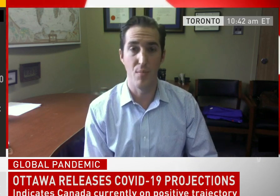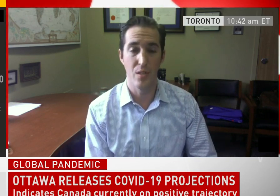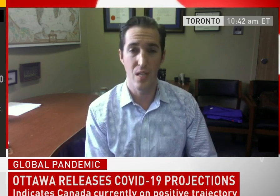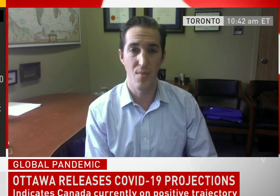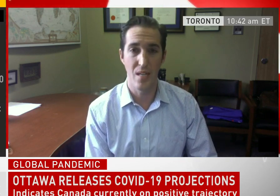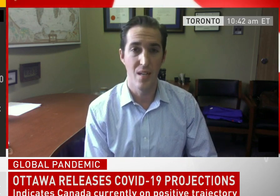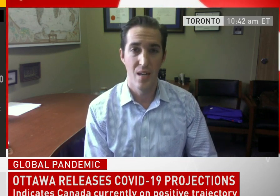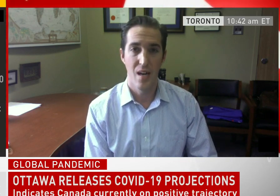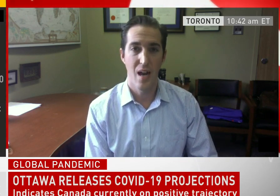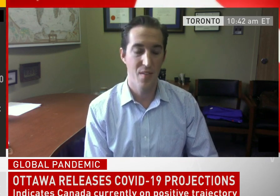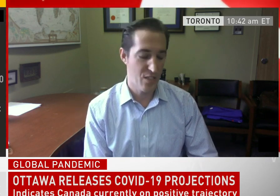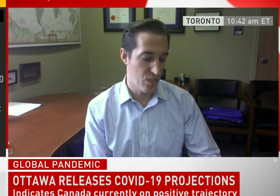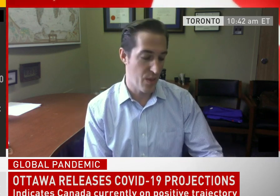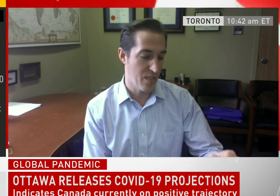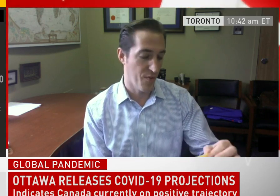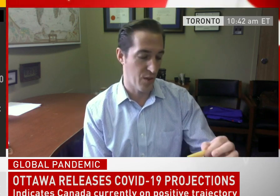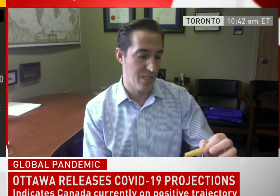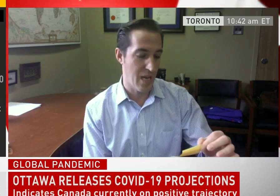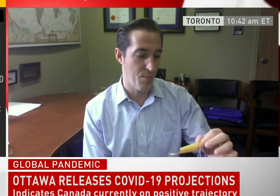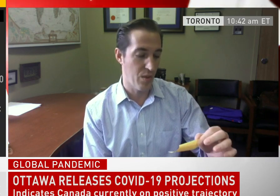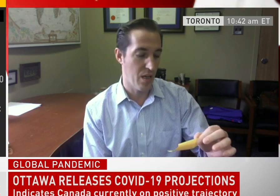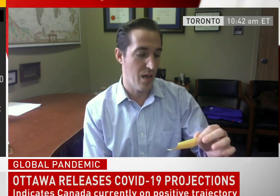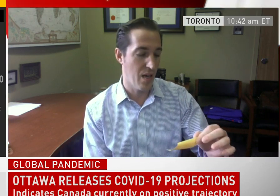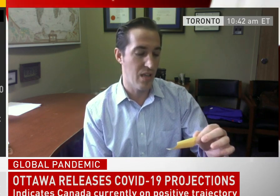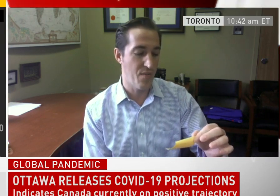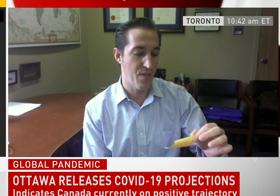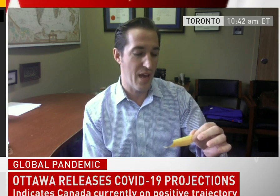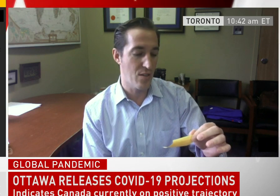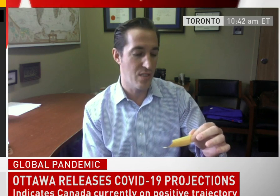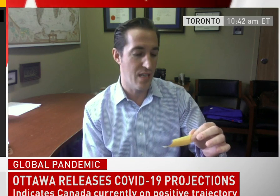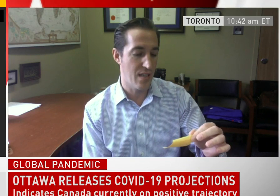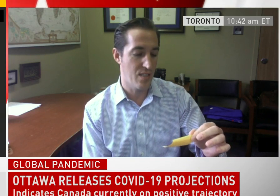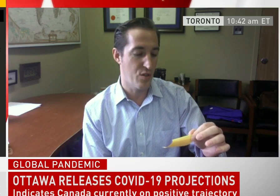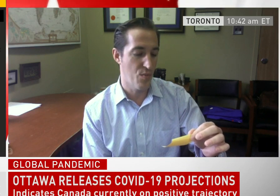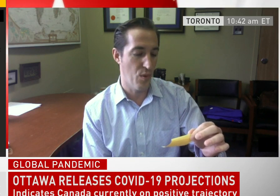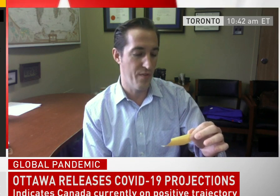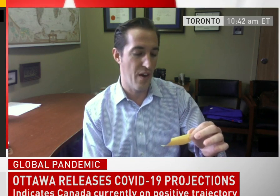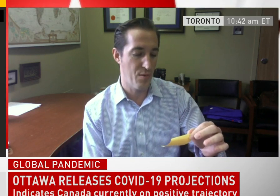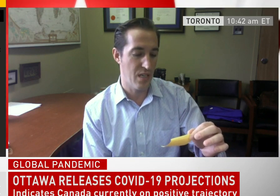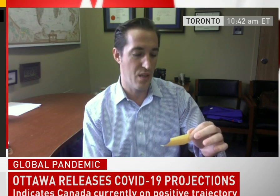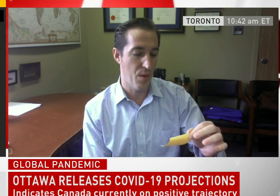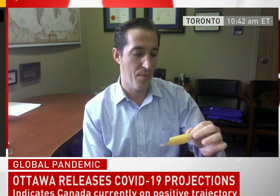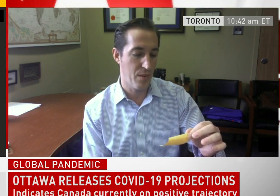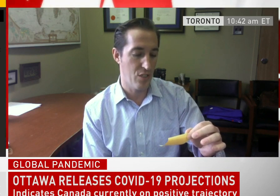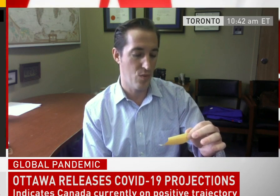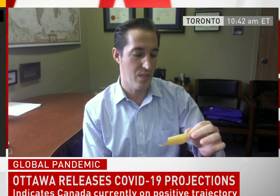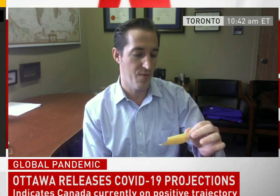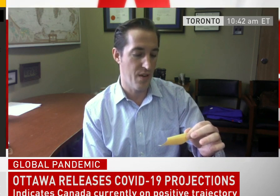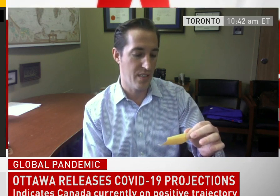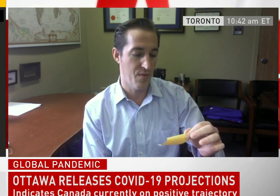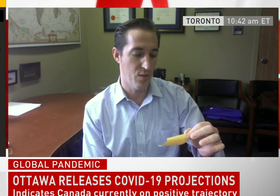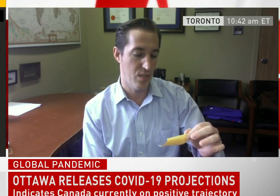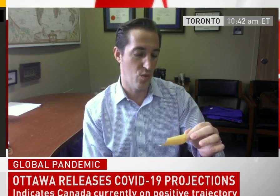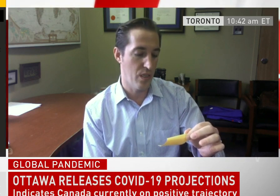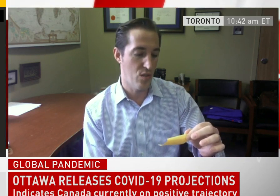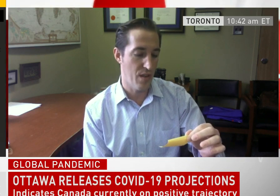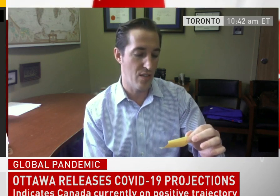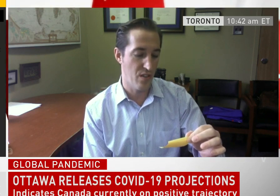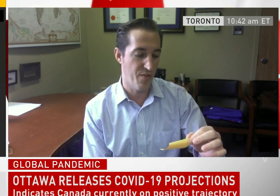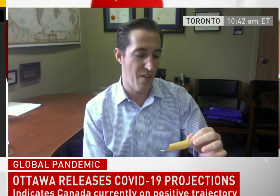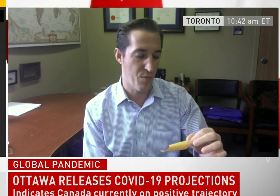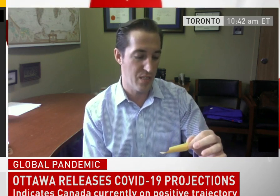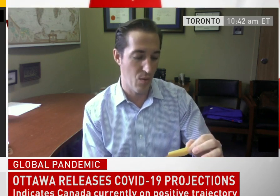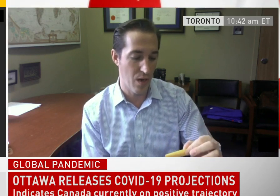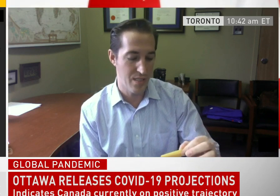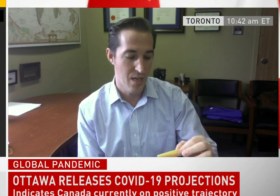their numbers. I mean, right. They just, for example, 11,000 deaths if 2.5% of the population was infected versus 22,000